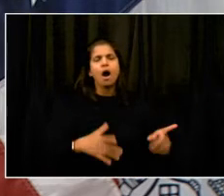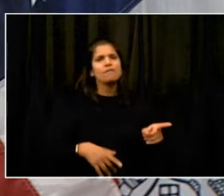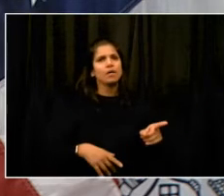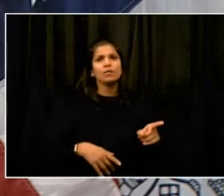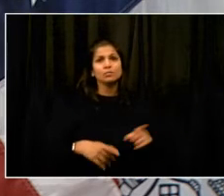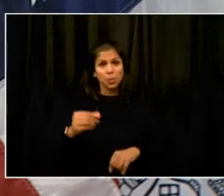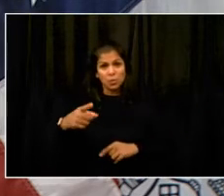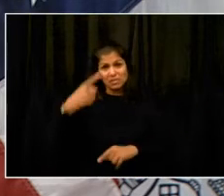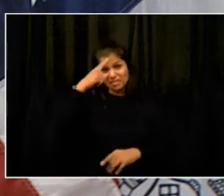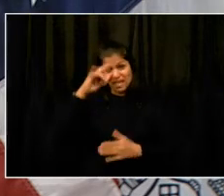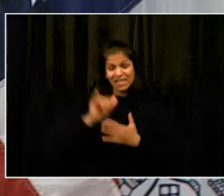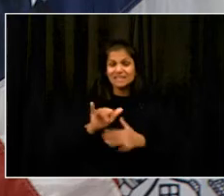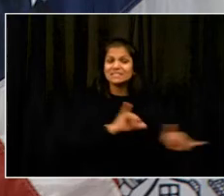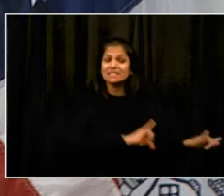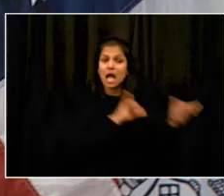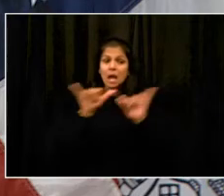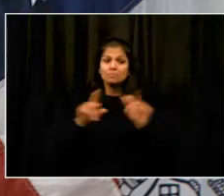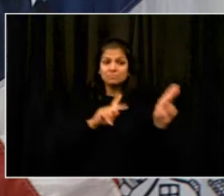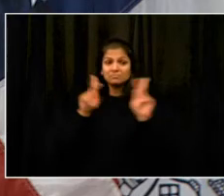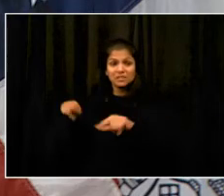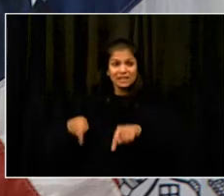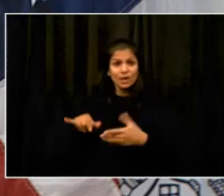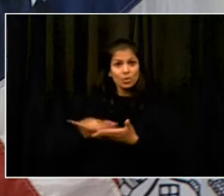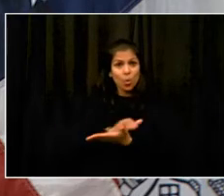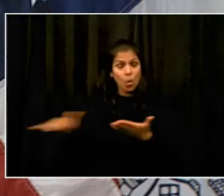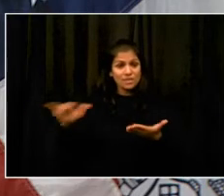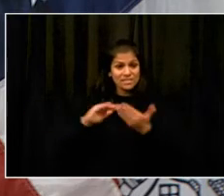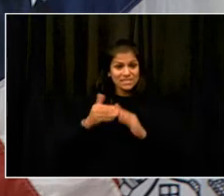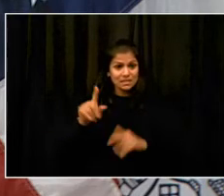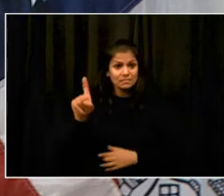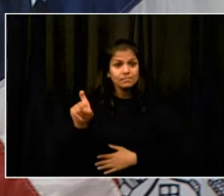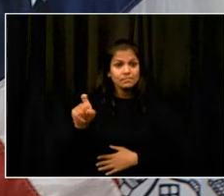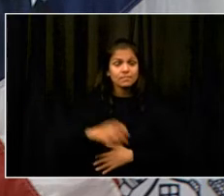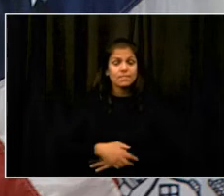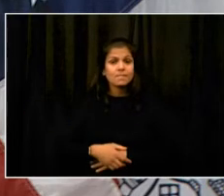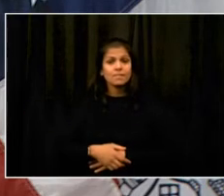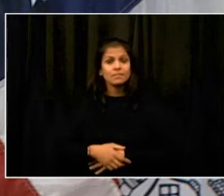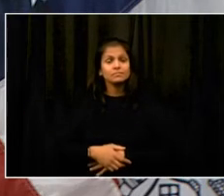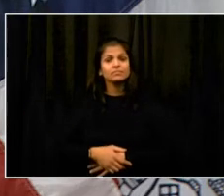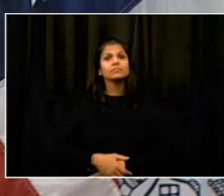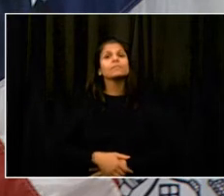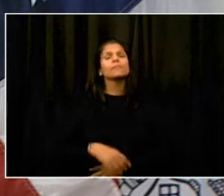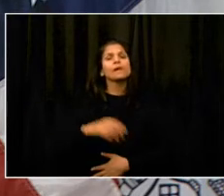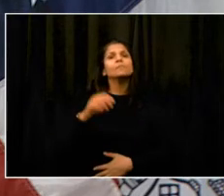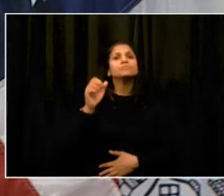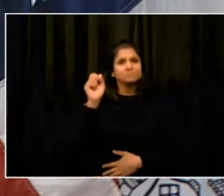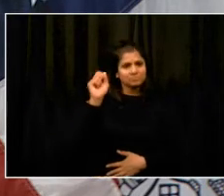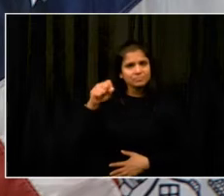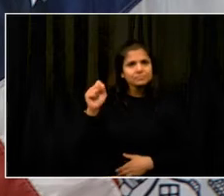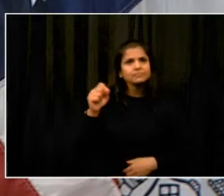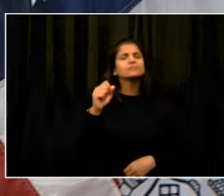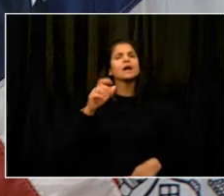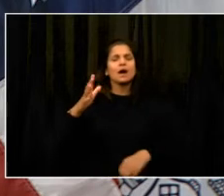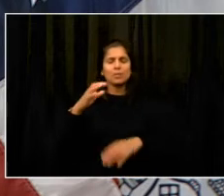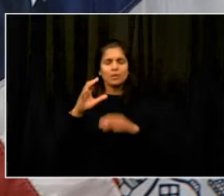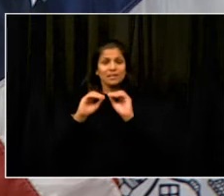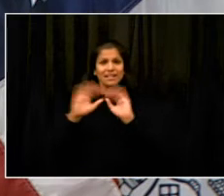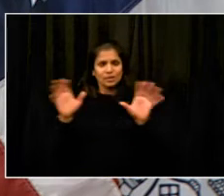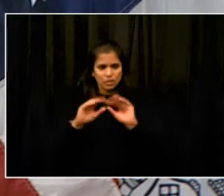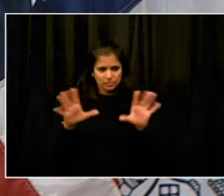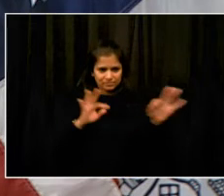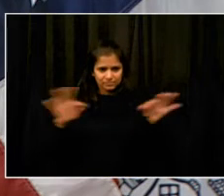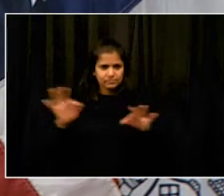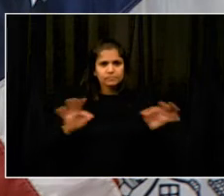system? Again, Nolan, I couldn't be clearer, and the chancellor couldn't be clearer that for so many kids, in-person learning